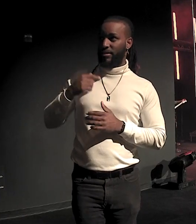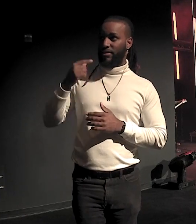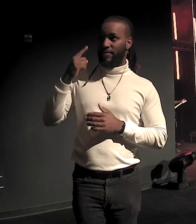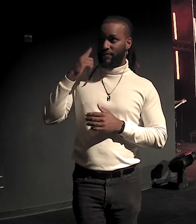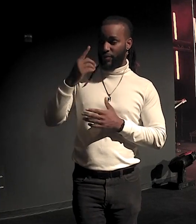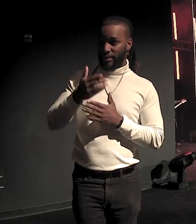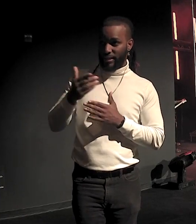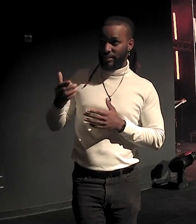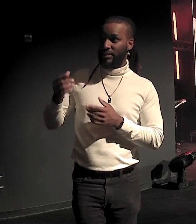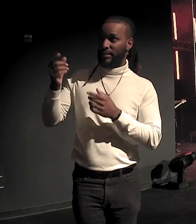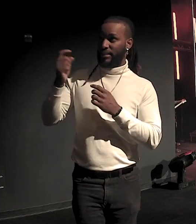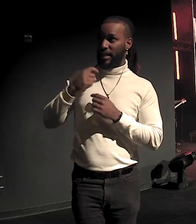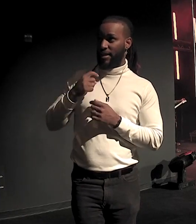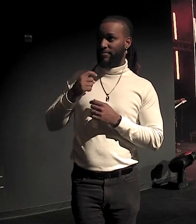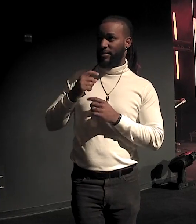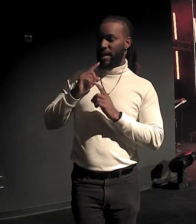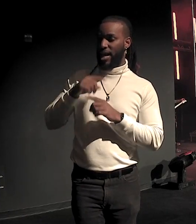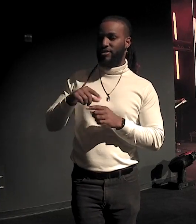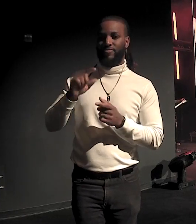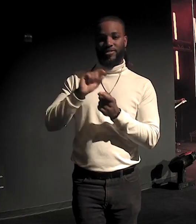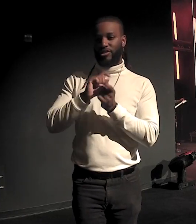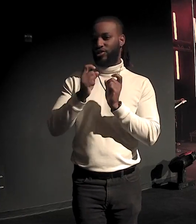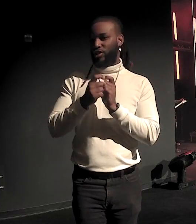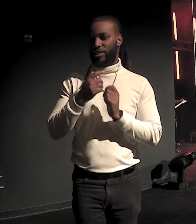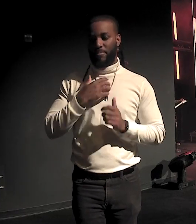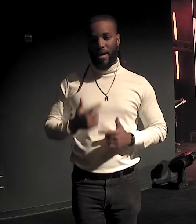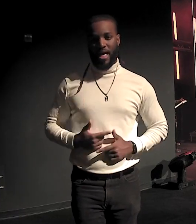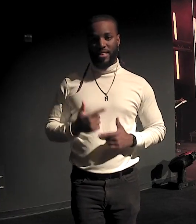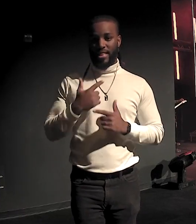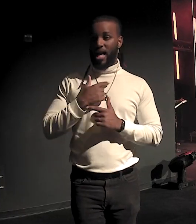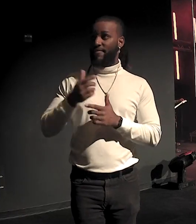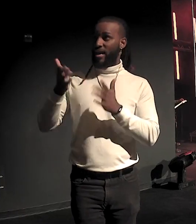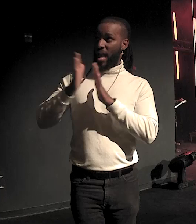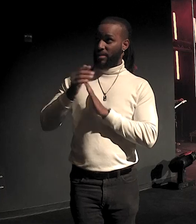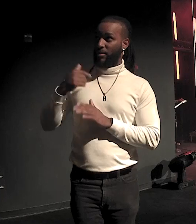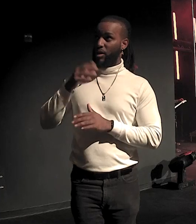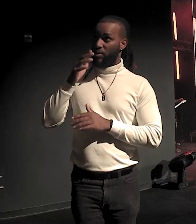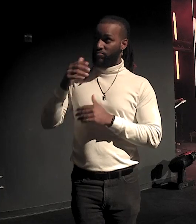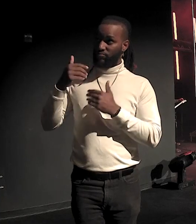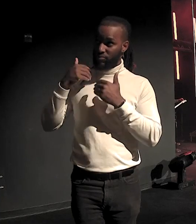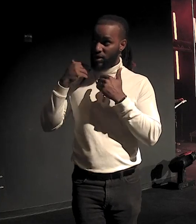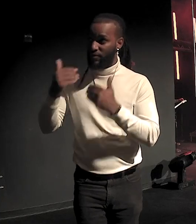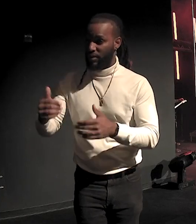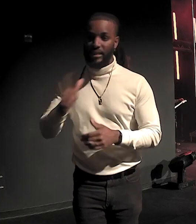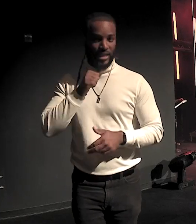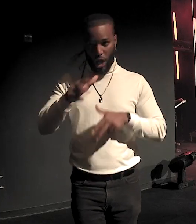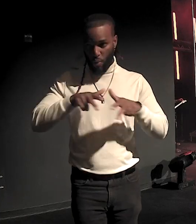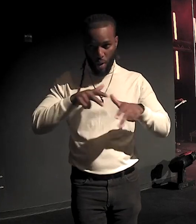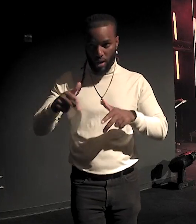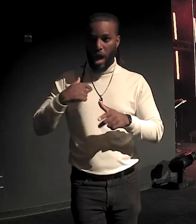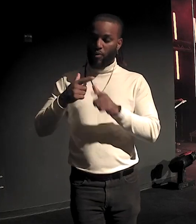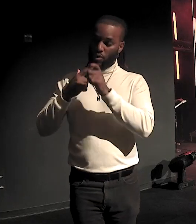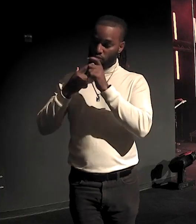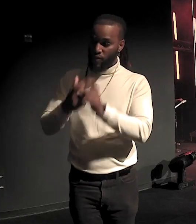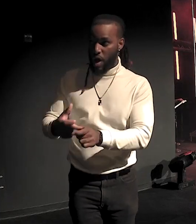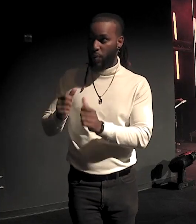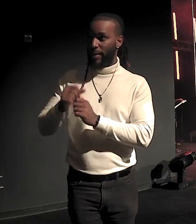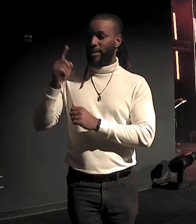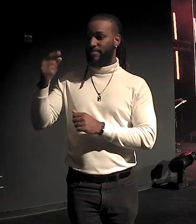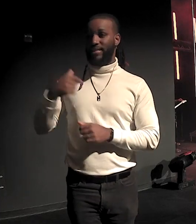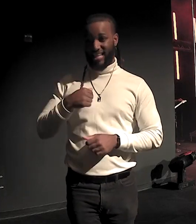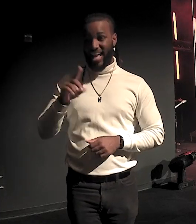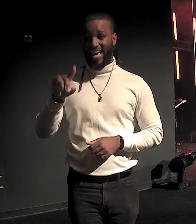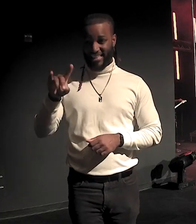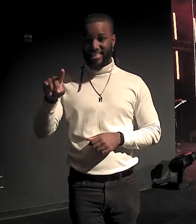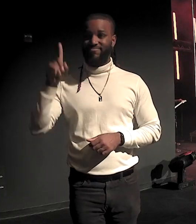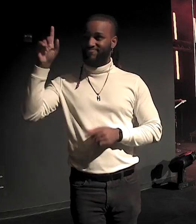four answers, changed the course of my life. And he asked me, will I run forward with him? Not walk, run. And I have since. He